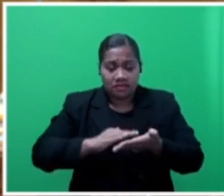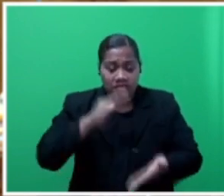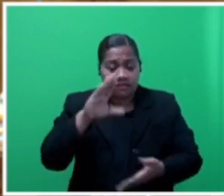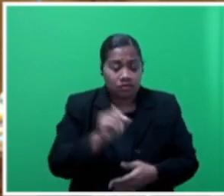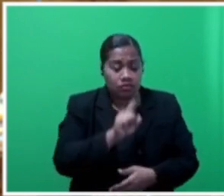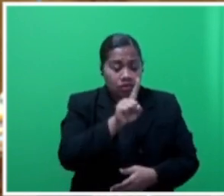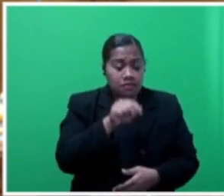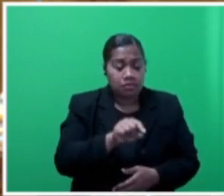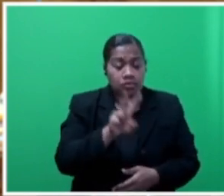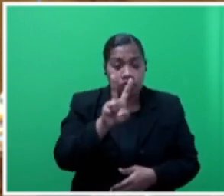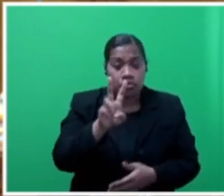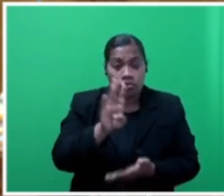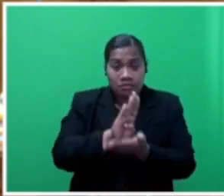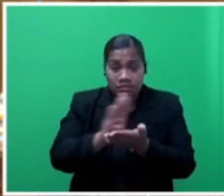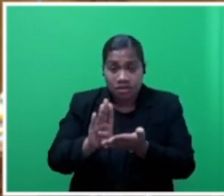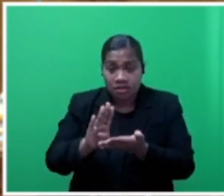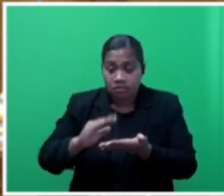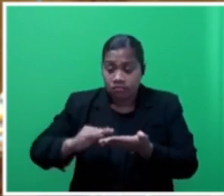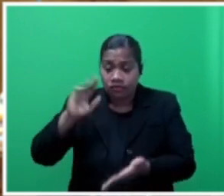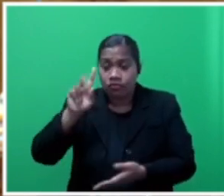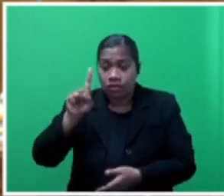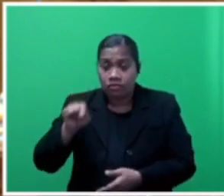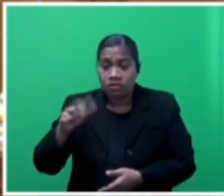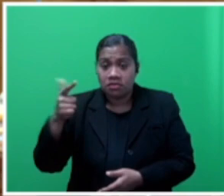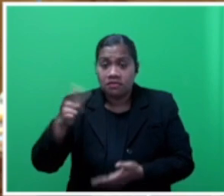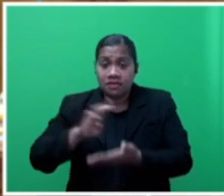1.2 billion to 1.7 billion.